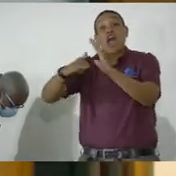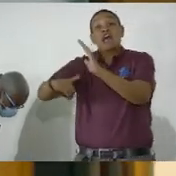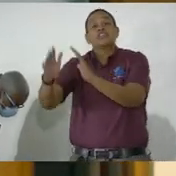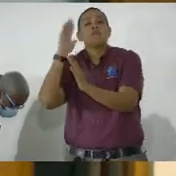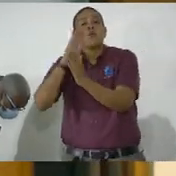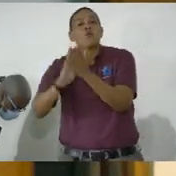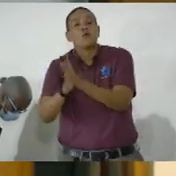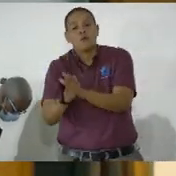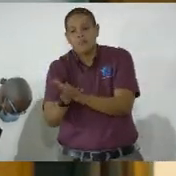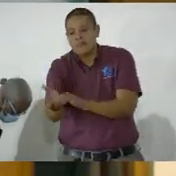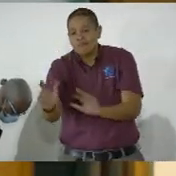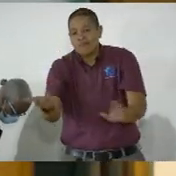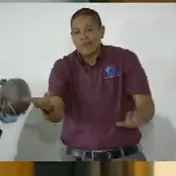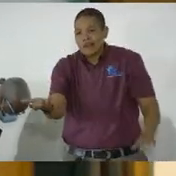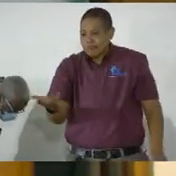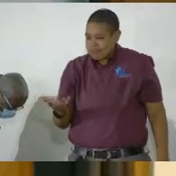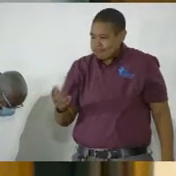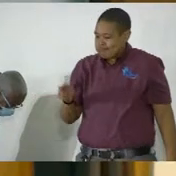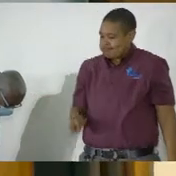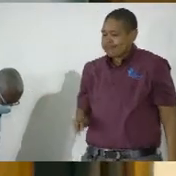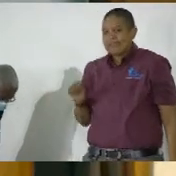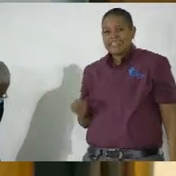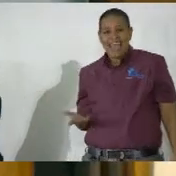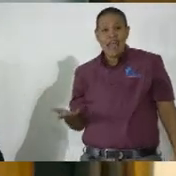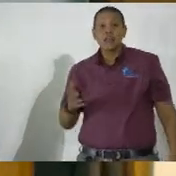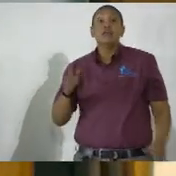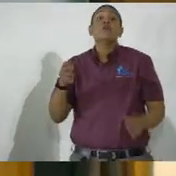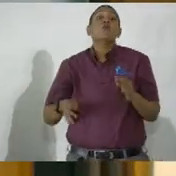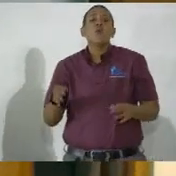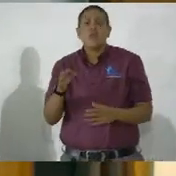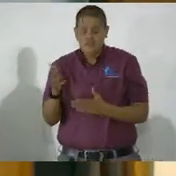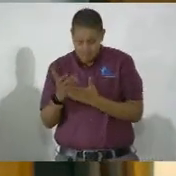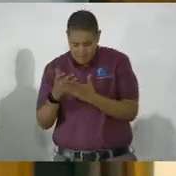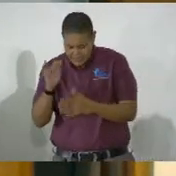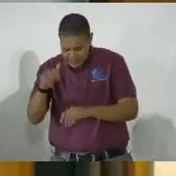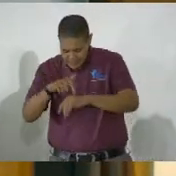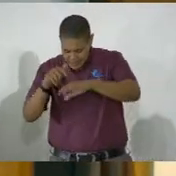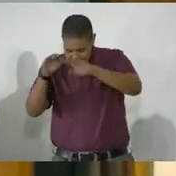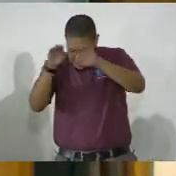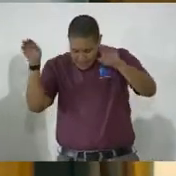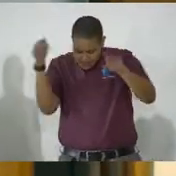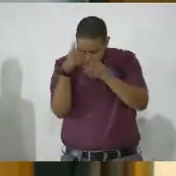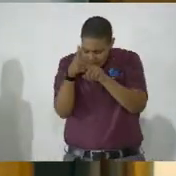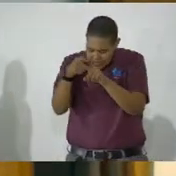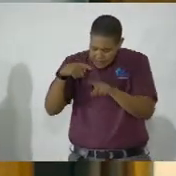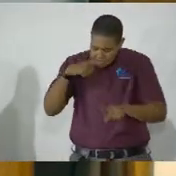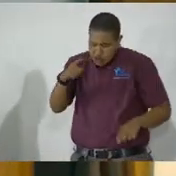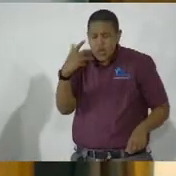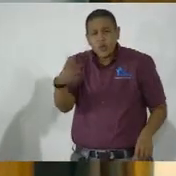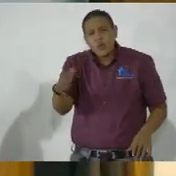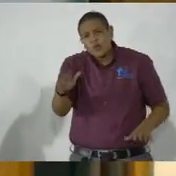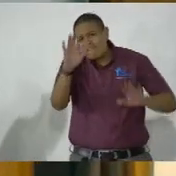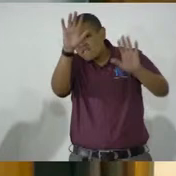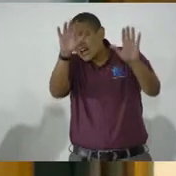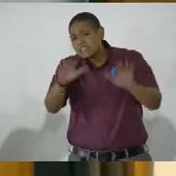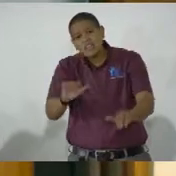become available. And Madam Speaker, the Court of Appeal at that level has been doing a fantastic